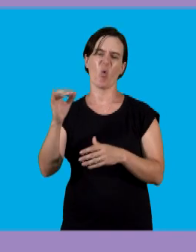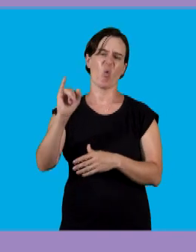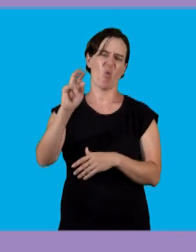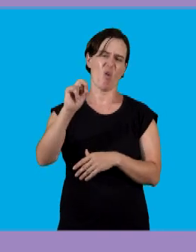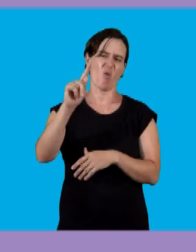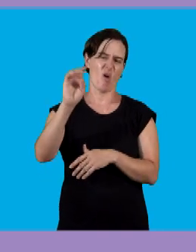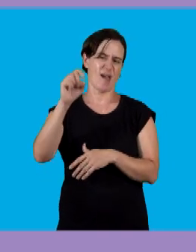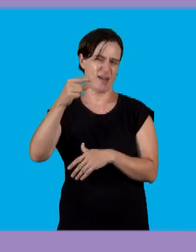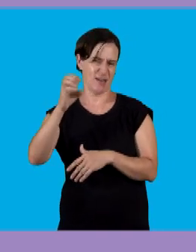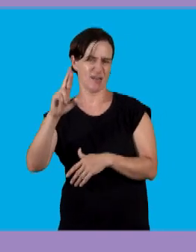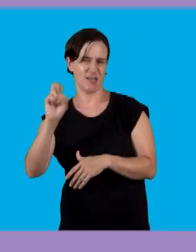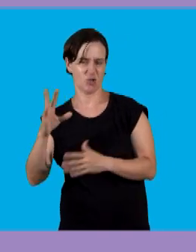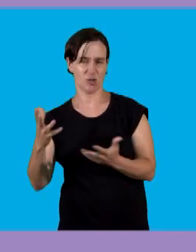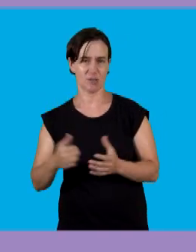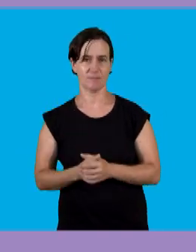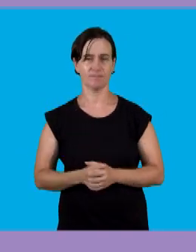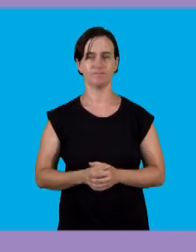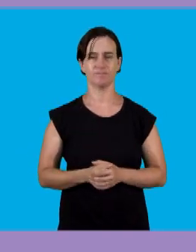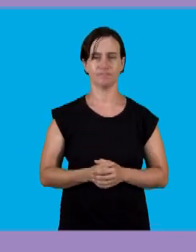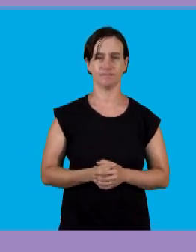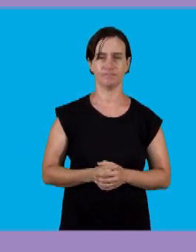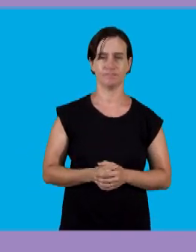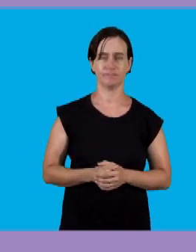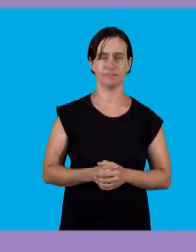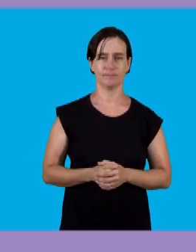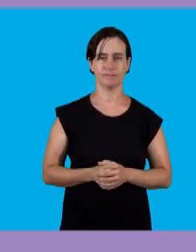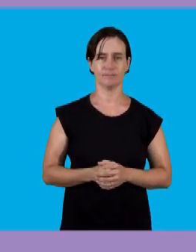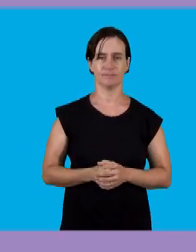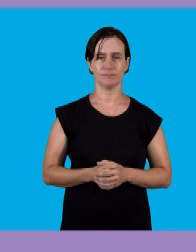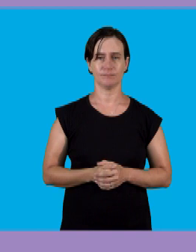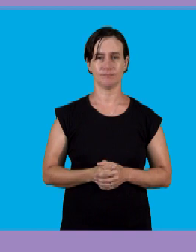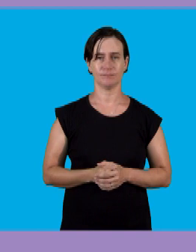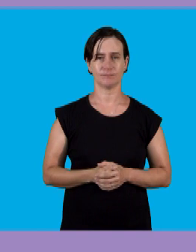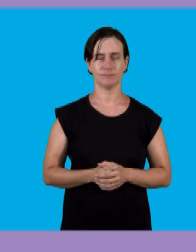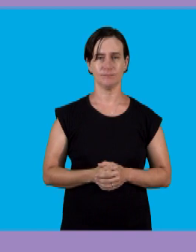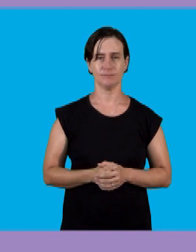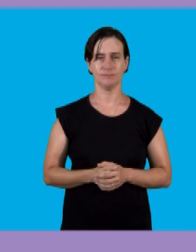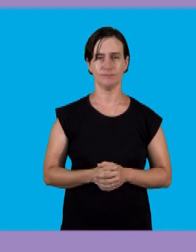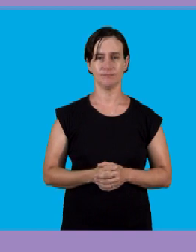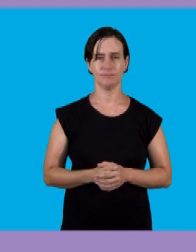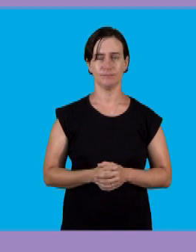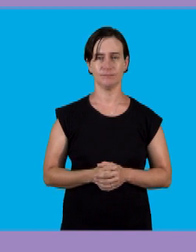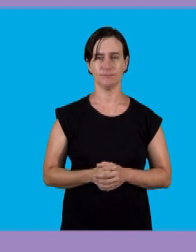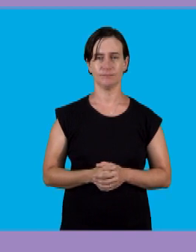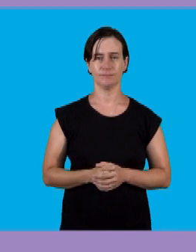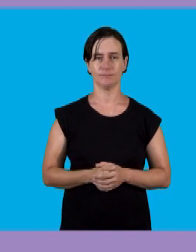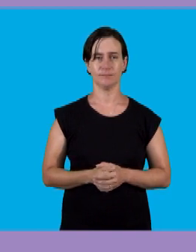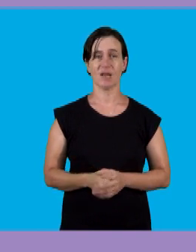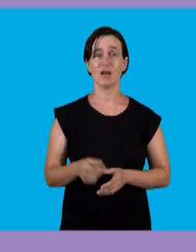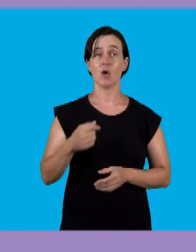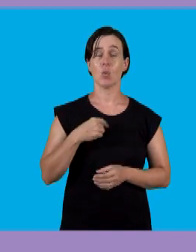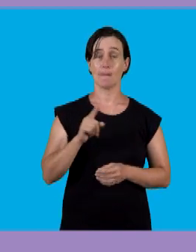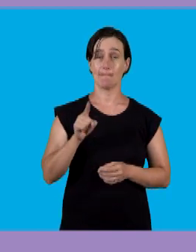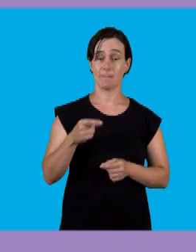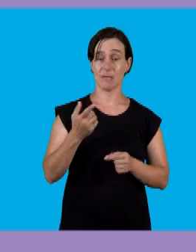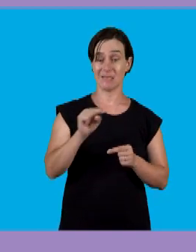with dividing our monomials with a constant monomial, which of course we know are the integers. And when we do that, then we divide the